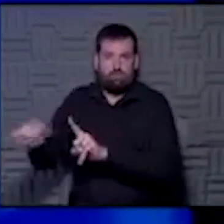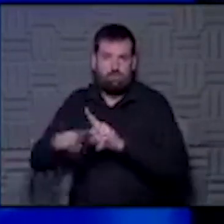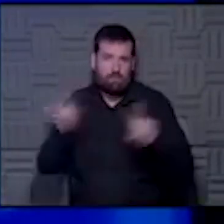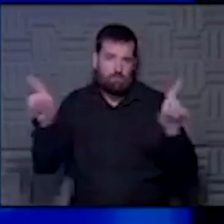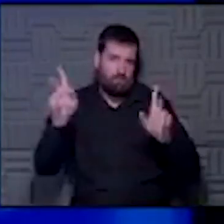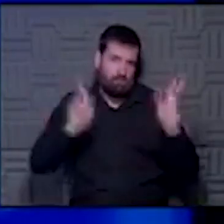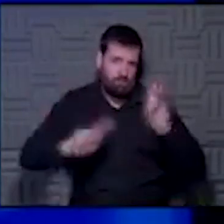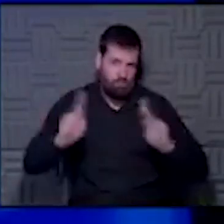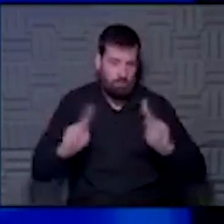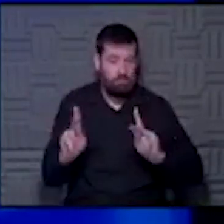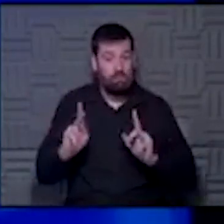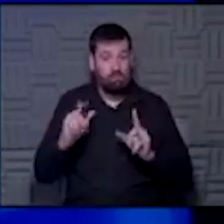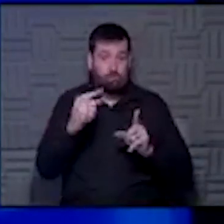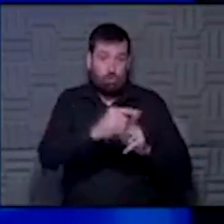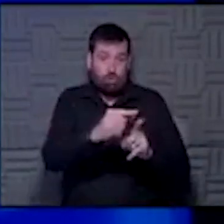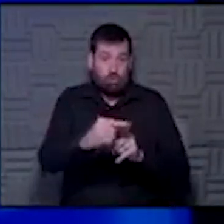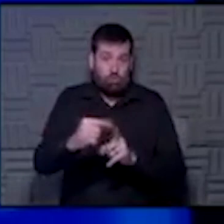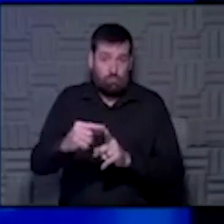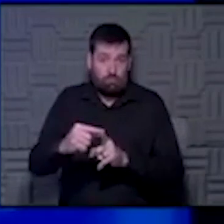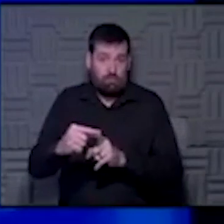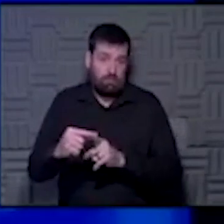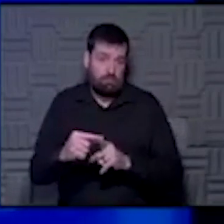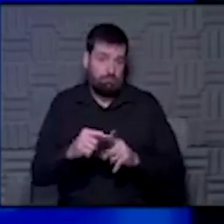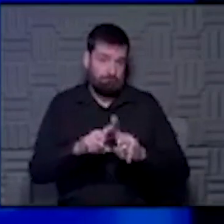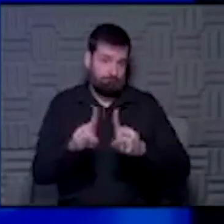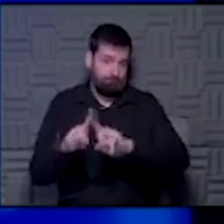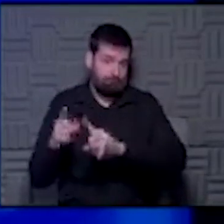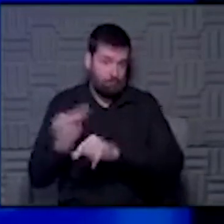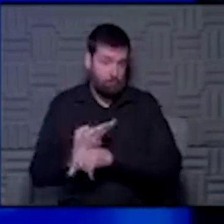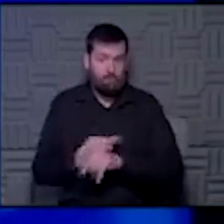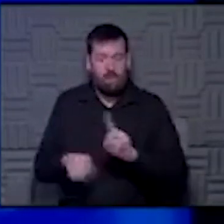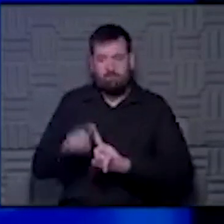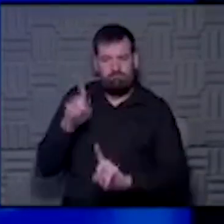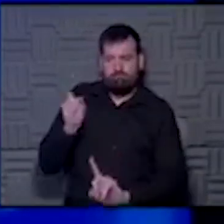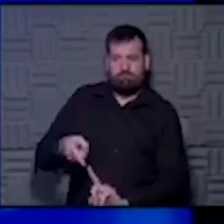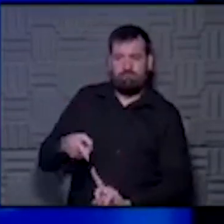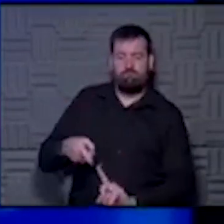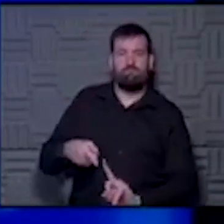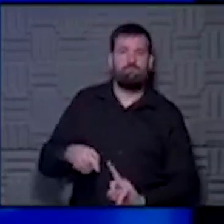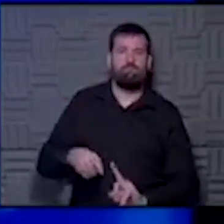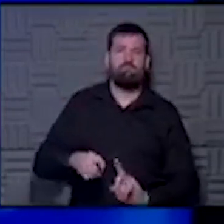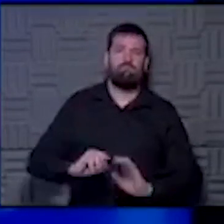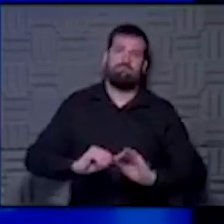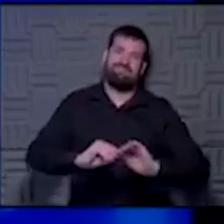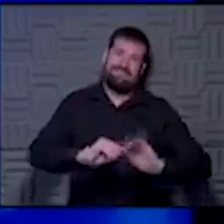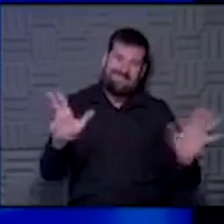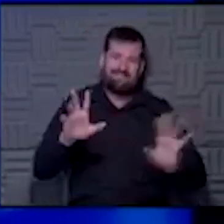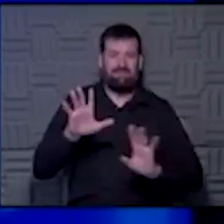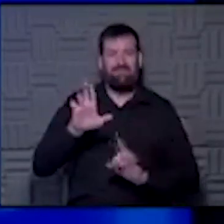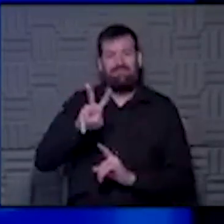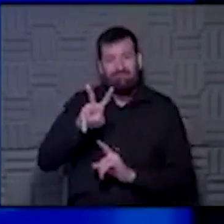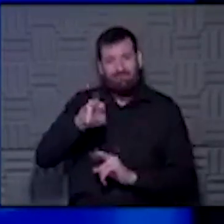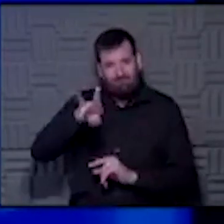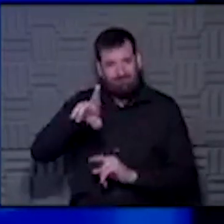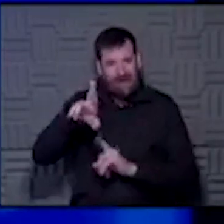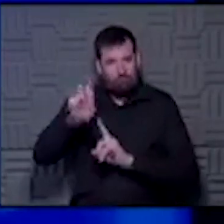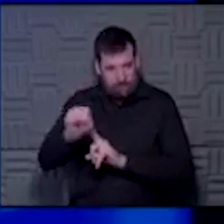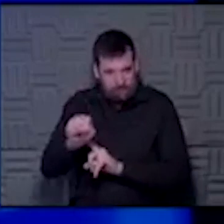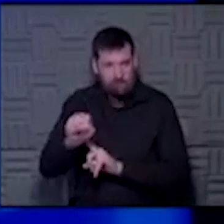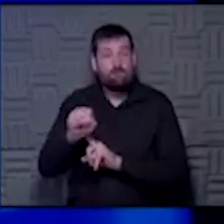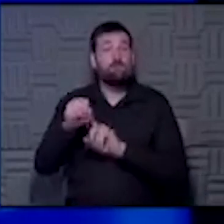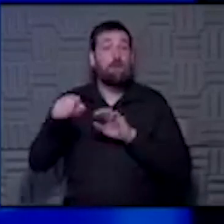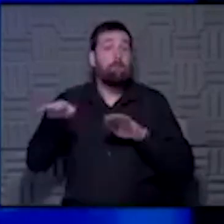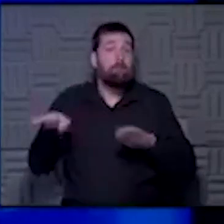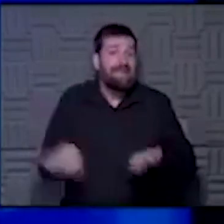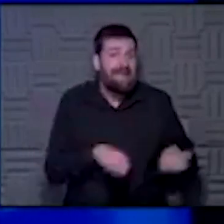question because those terms do get used. But I think to your point, there's no doubt that this is a virus. It may behave